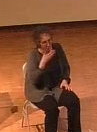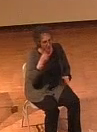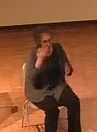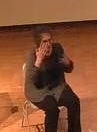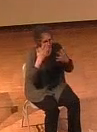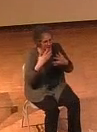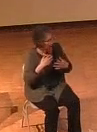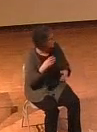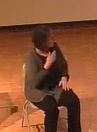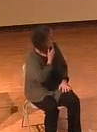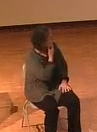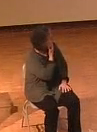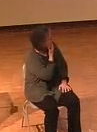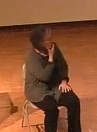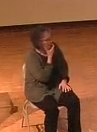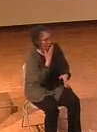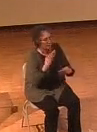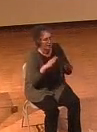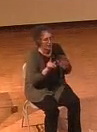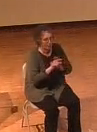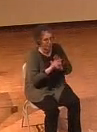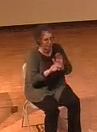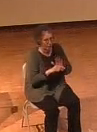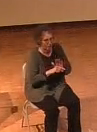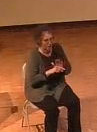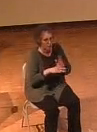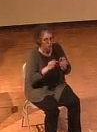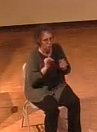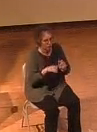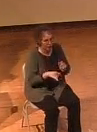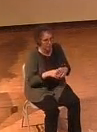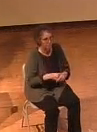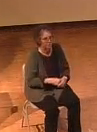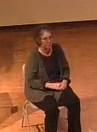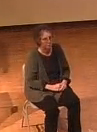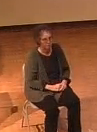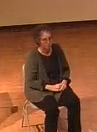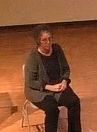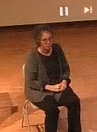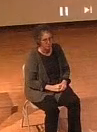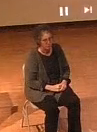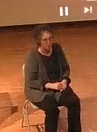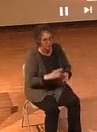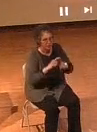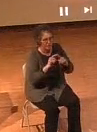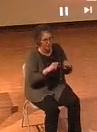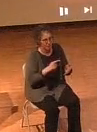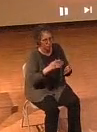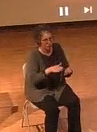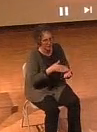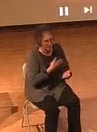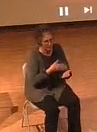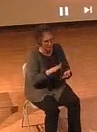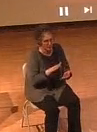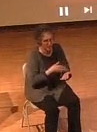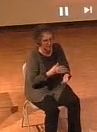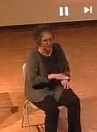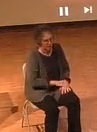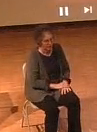I'm just going to play it in the background because, you know, it's gonna do that. But while it's doing that, I want to see.